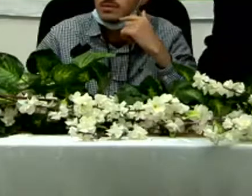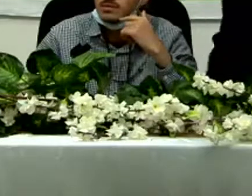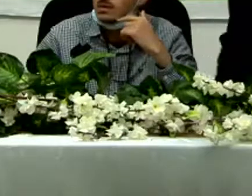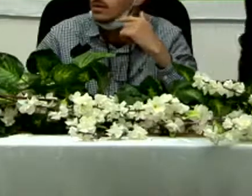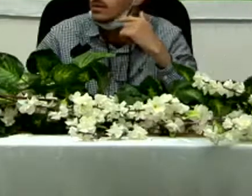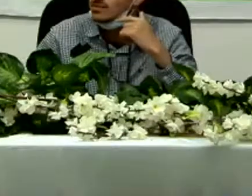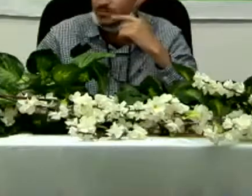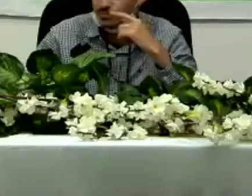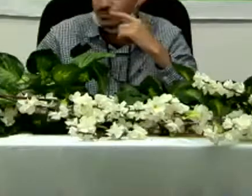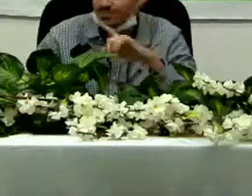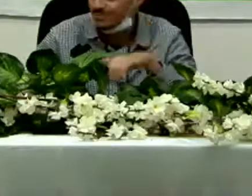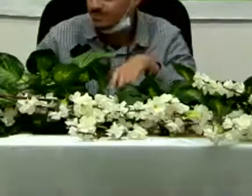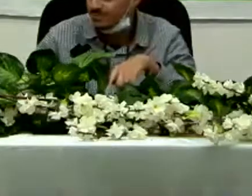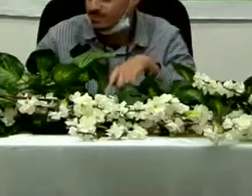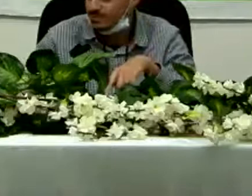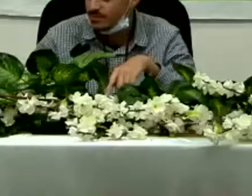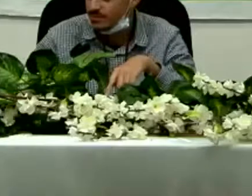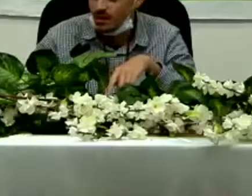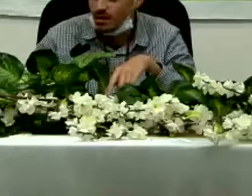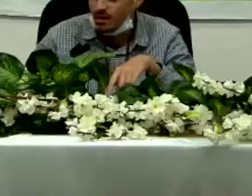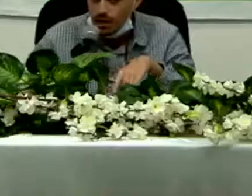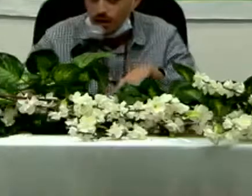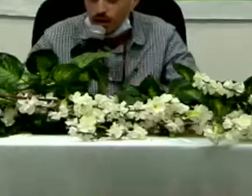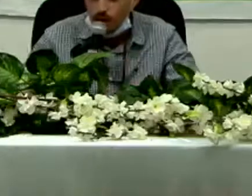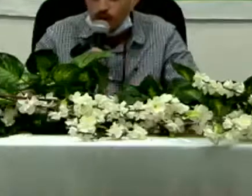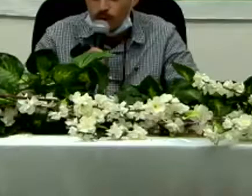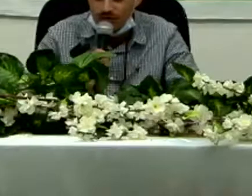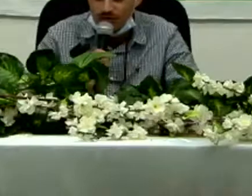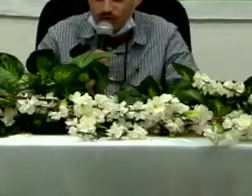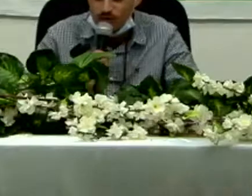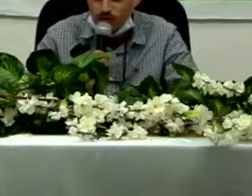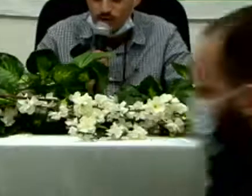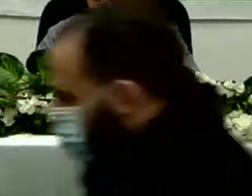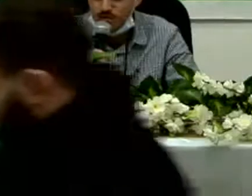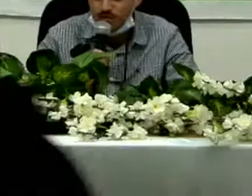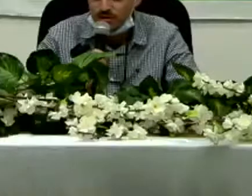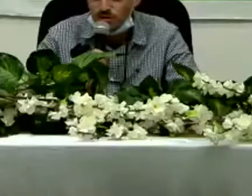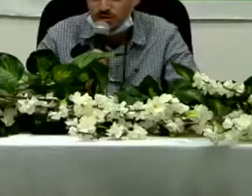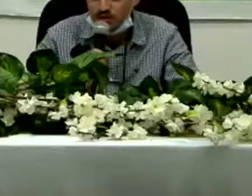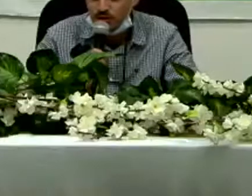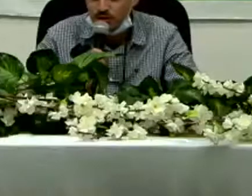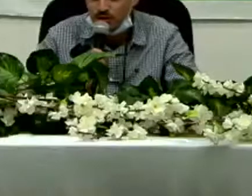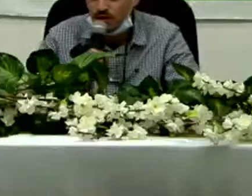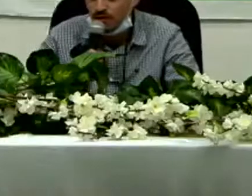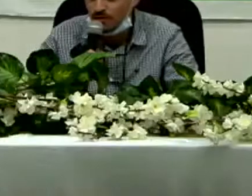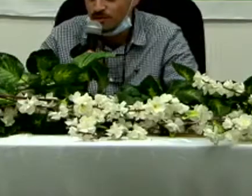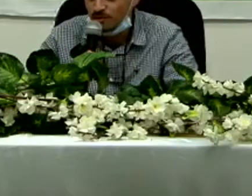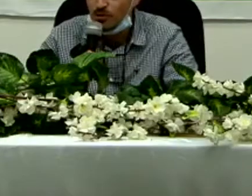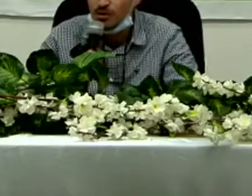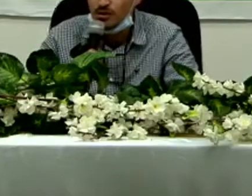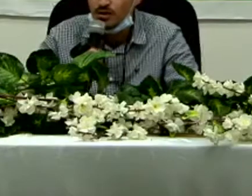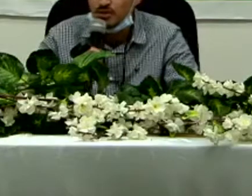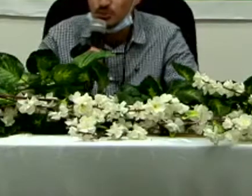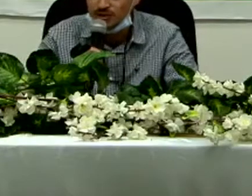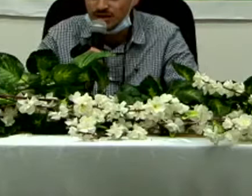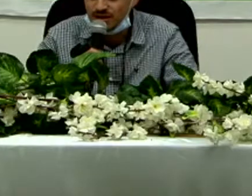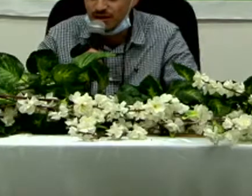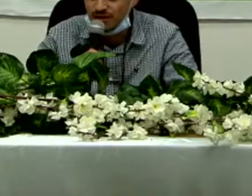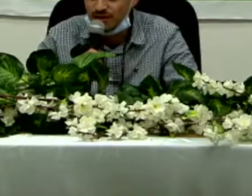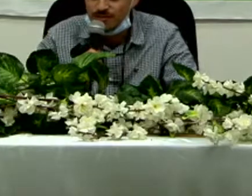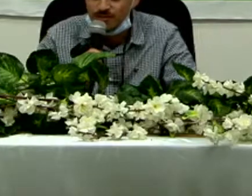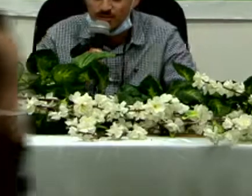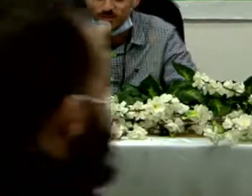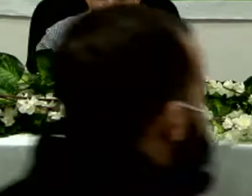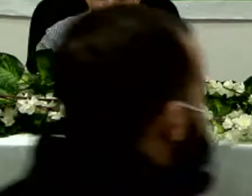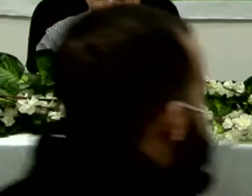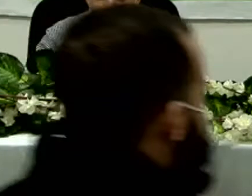Okay, so just give me a minute and we'll get the code up under the screen, yeah? We have a few more. If your name is Musa or Kazem or Musa